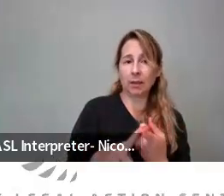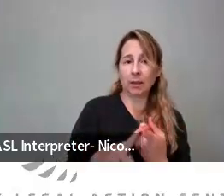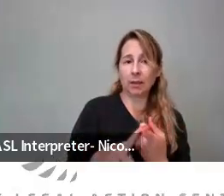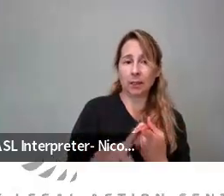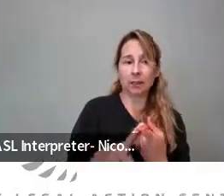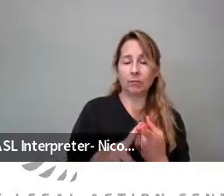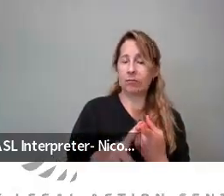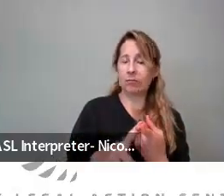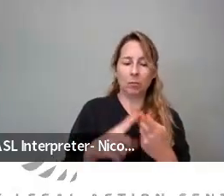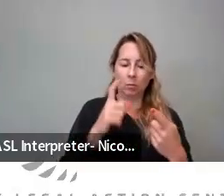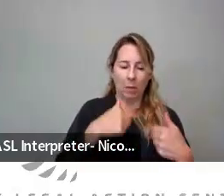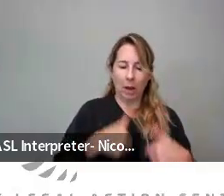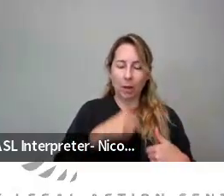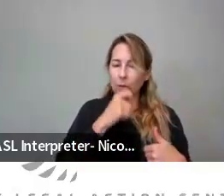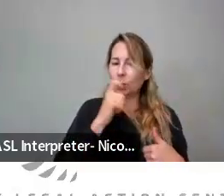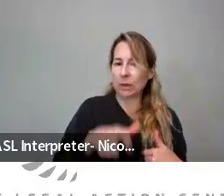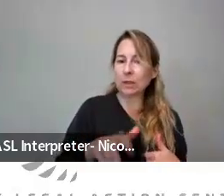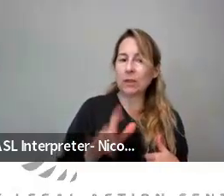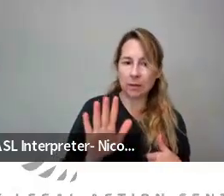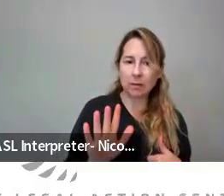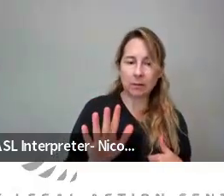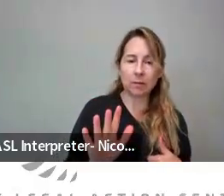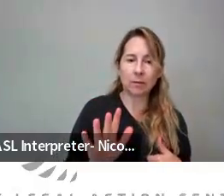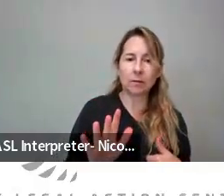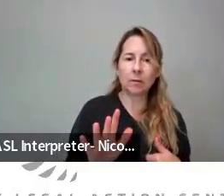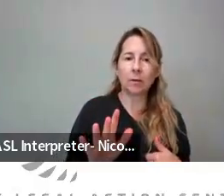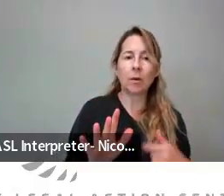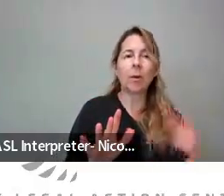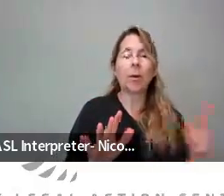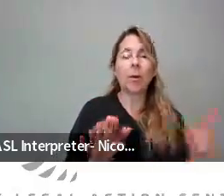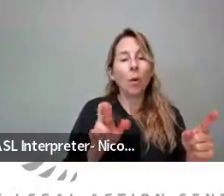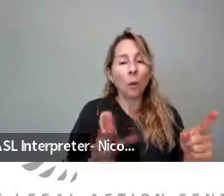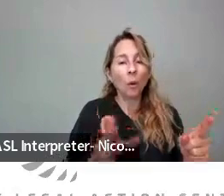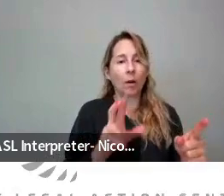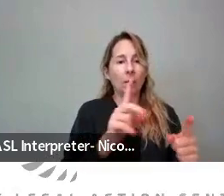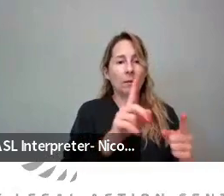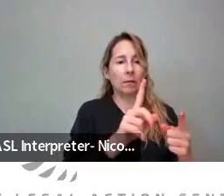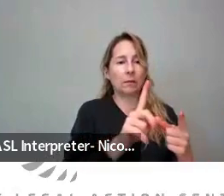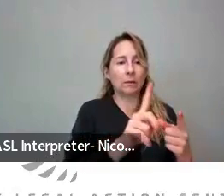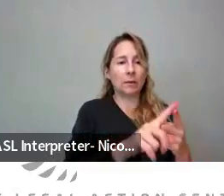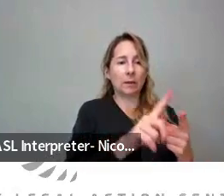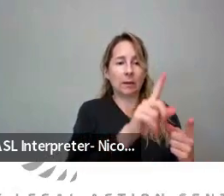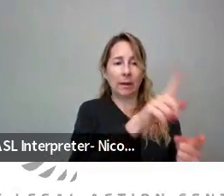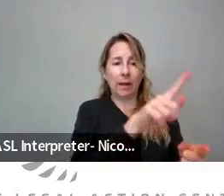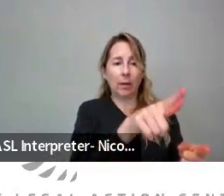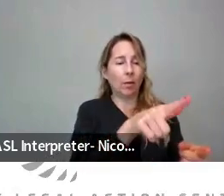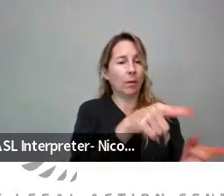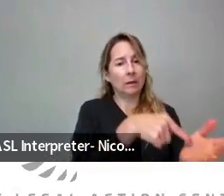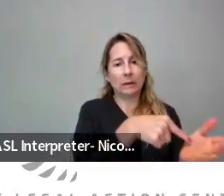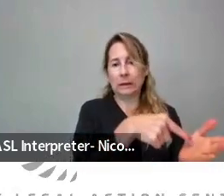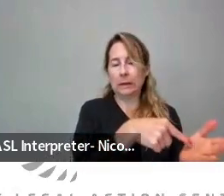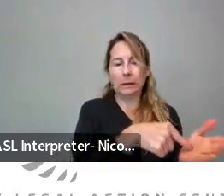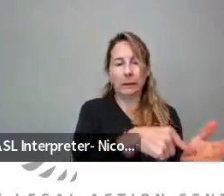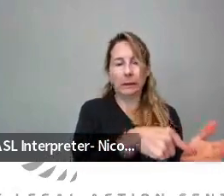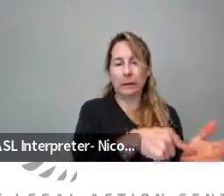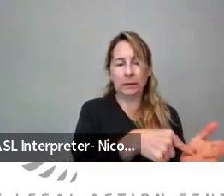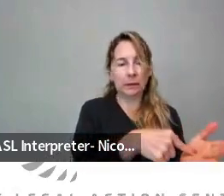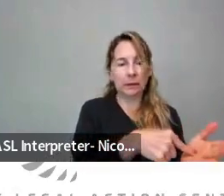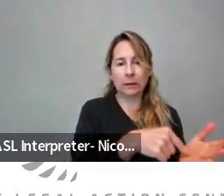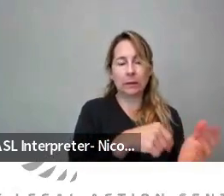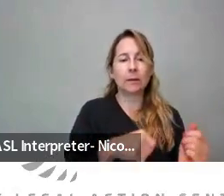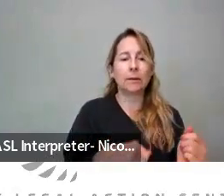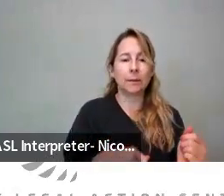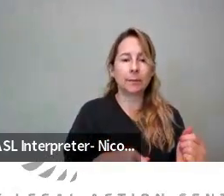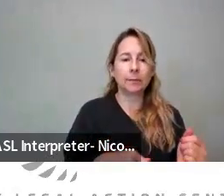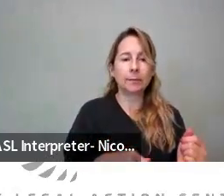longer required on your end, or it is unduly hard on the side of the landlord. So you're not required to commit